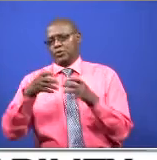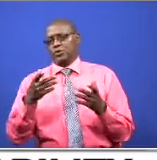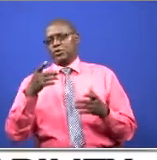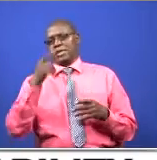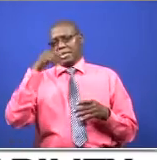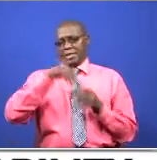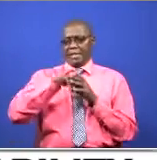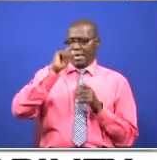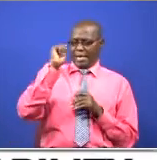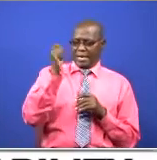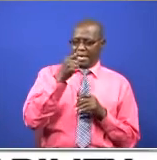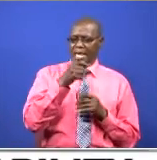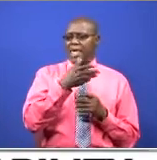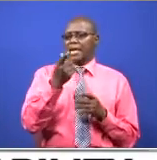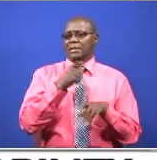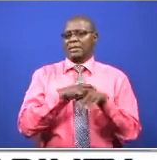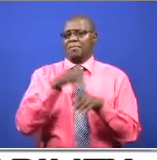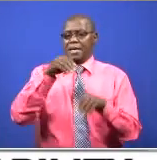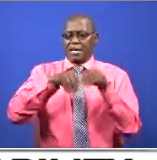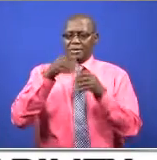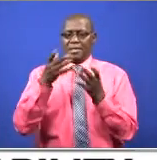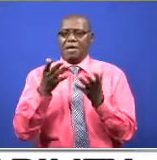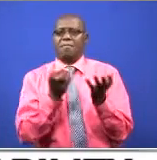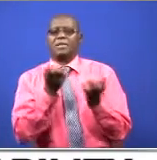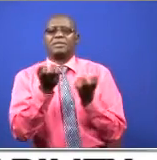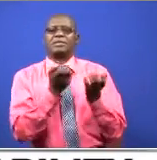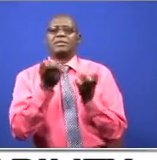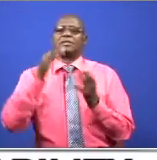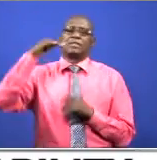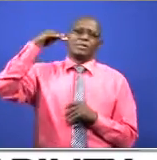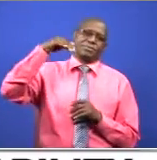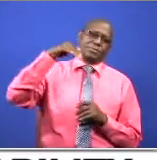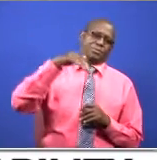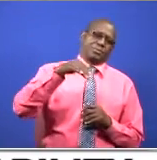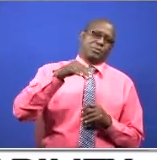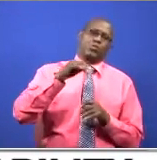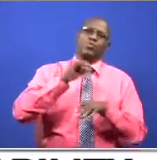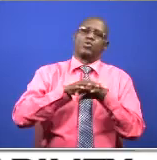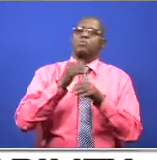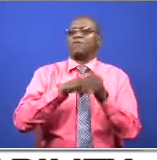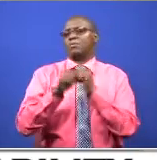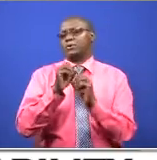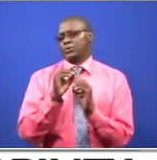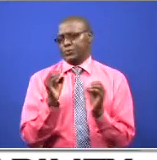that whenever there is an election, the business curve goes down. There is no good performance. But